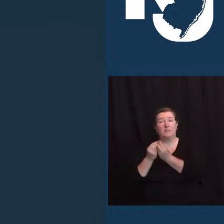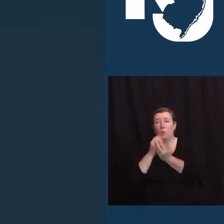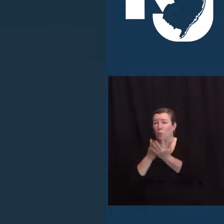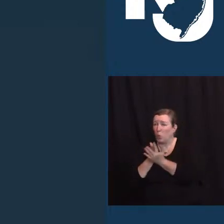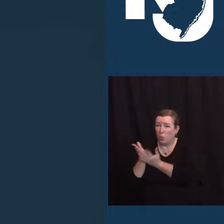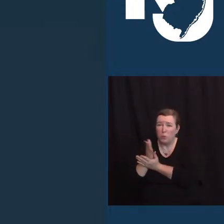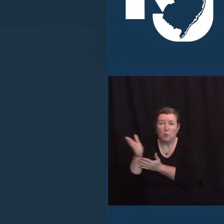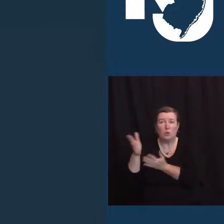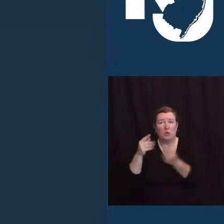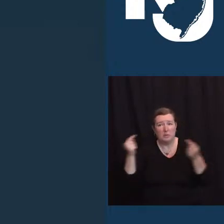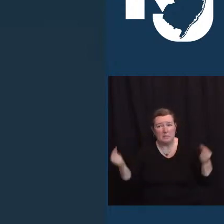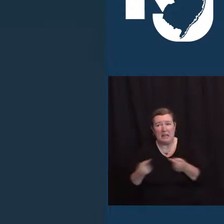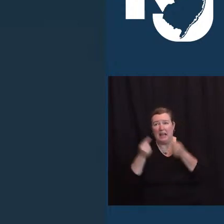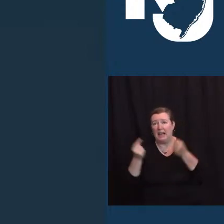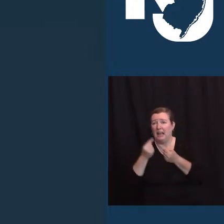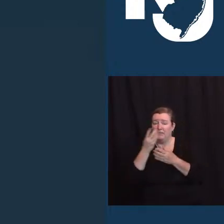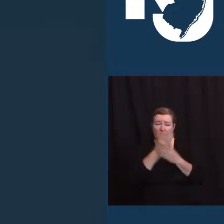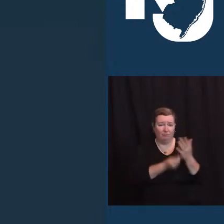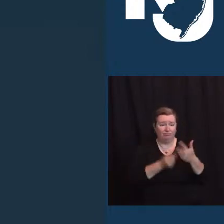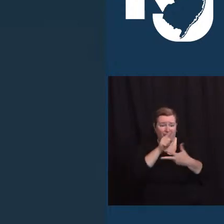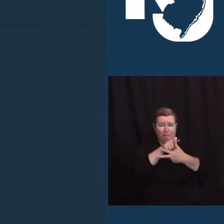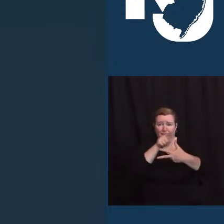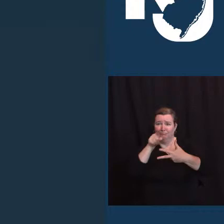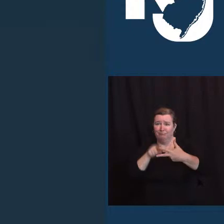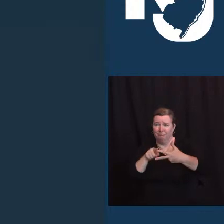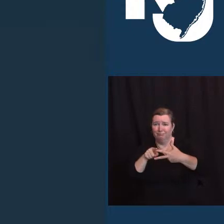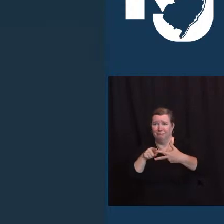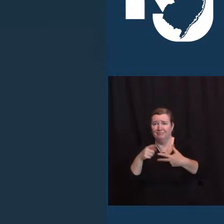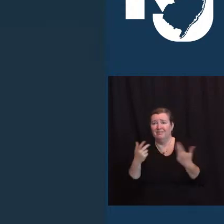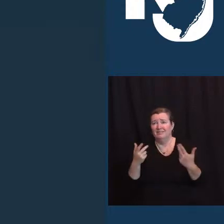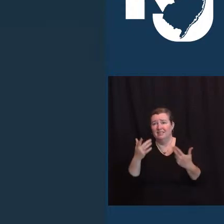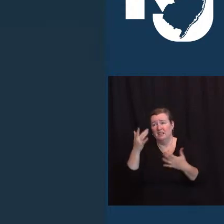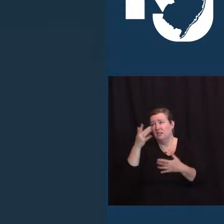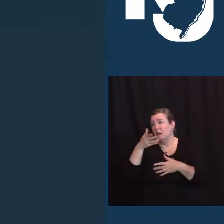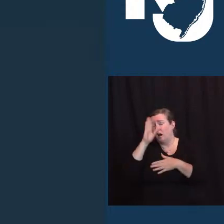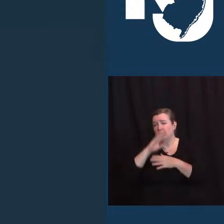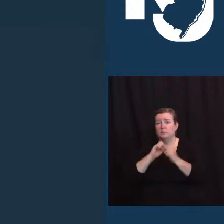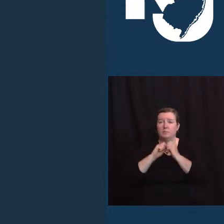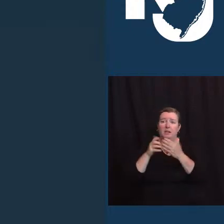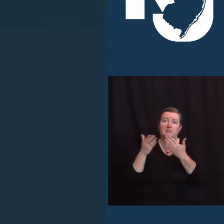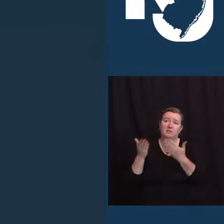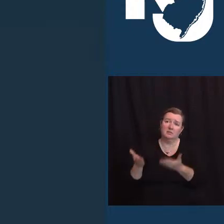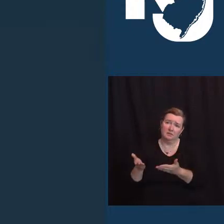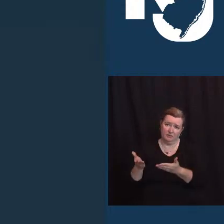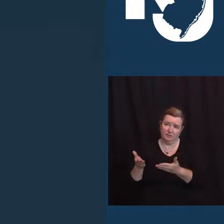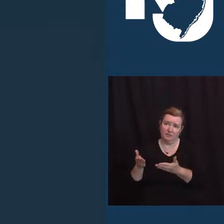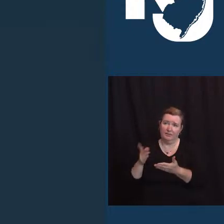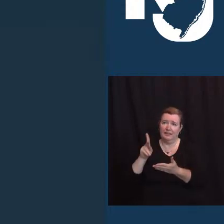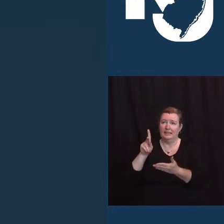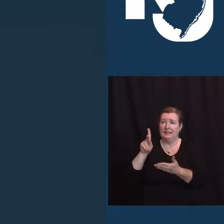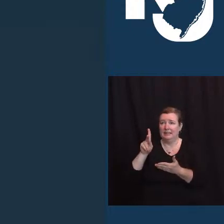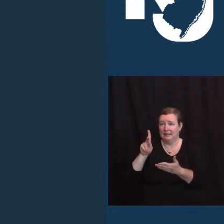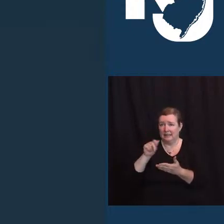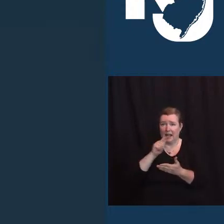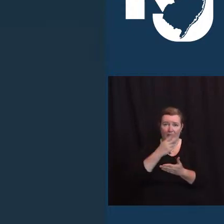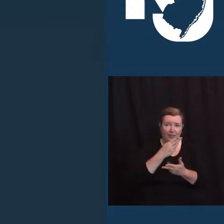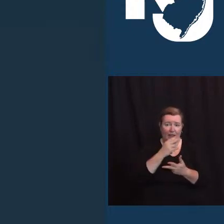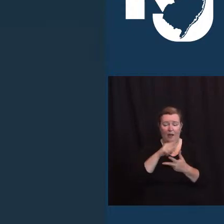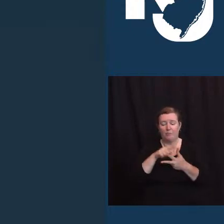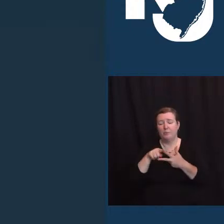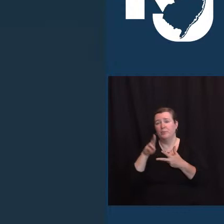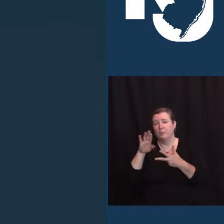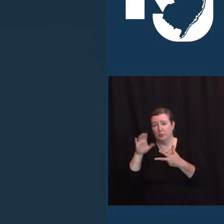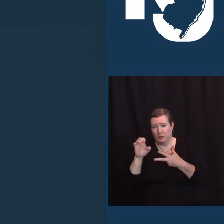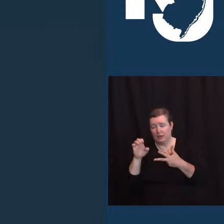pain, either of loss or of illness or both. May God bless and watch over both Kath and Bruce and Kay and the family they leave